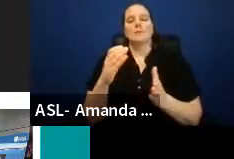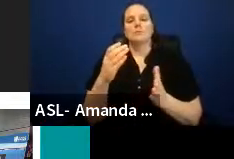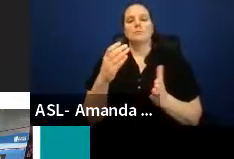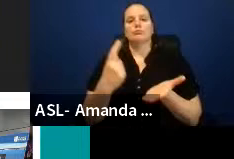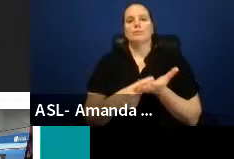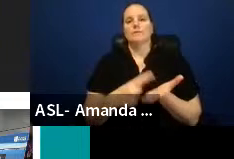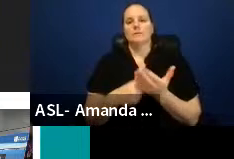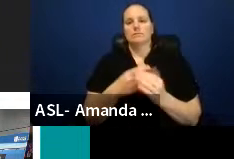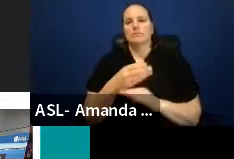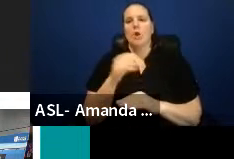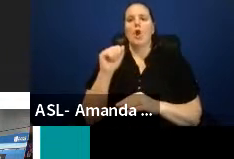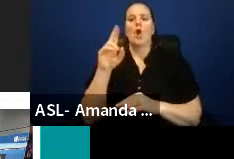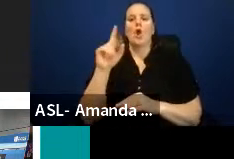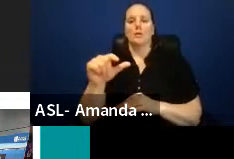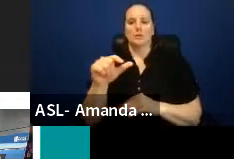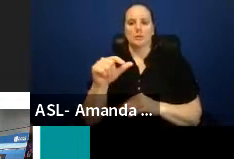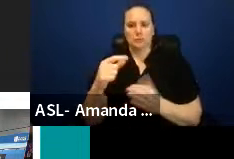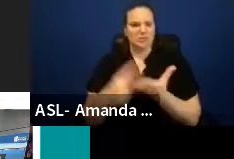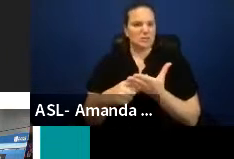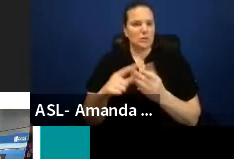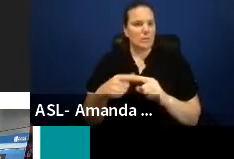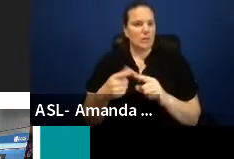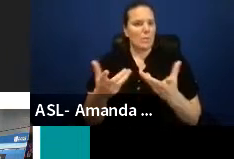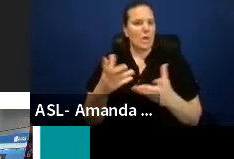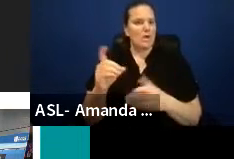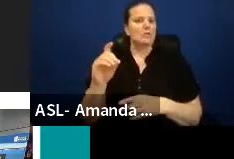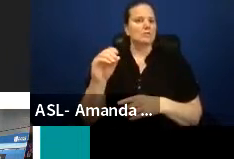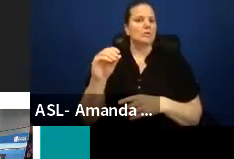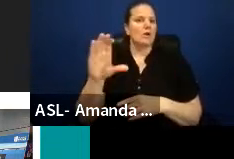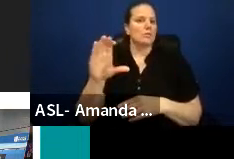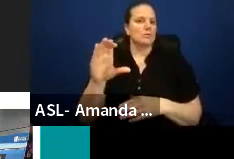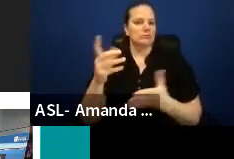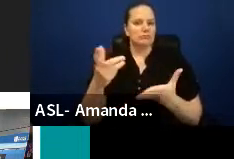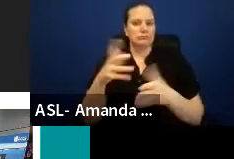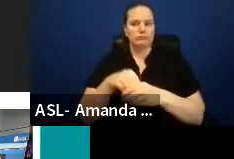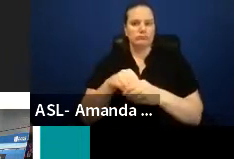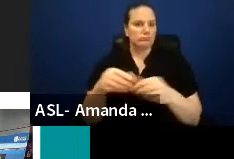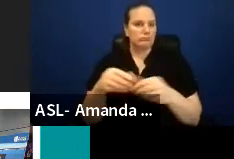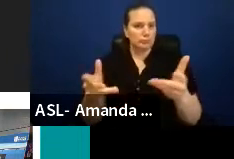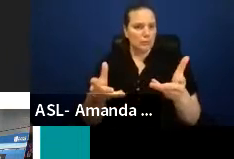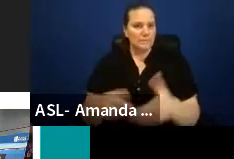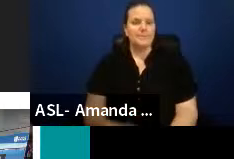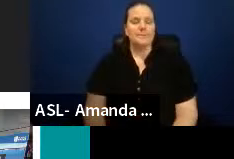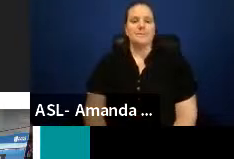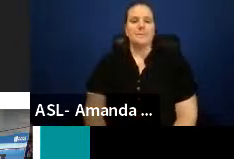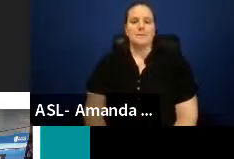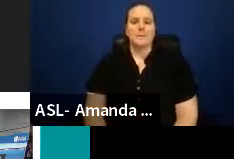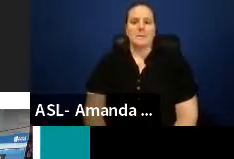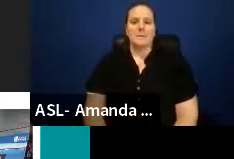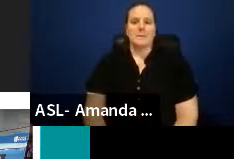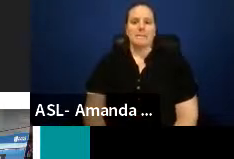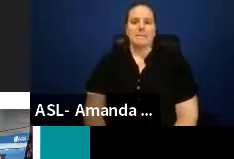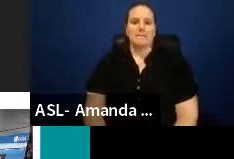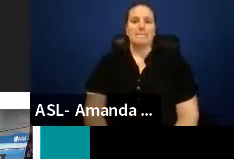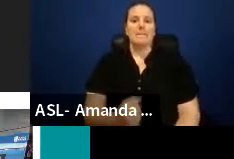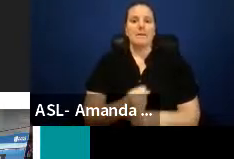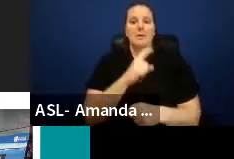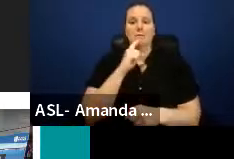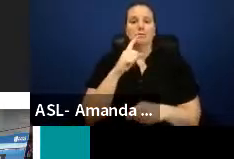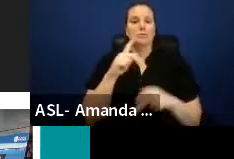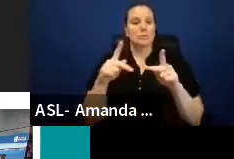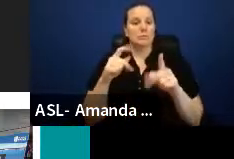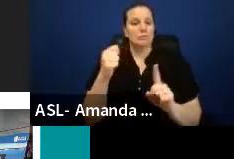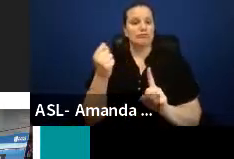about what this document is, what it contains, and to make sure that folks